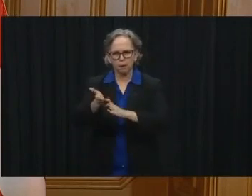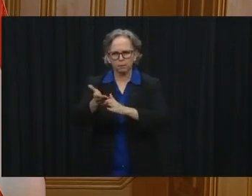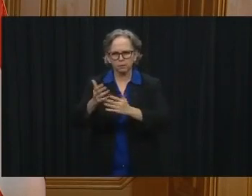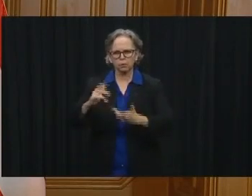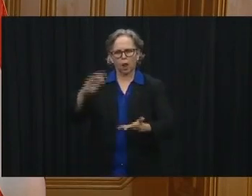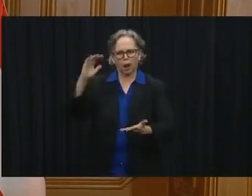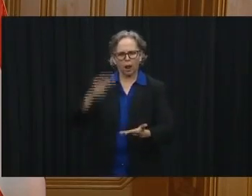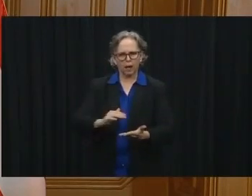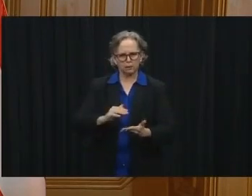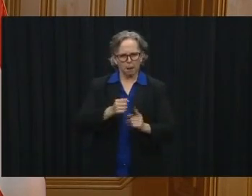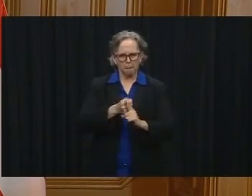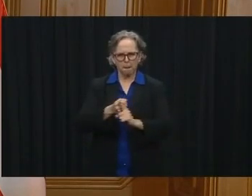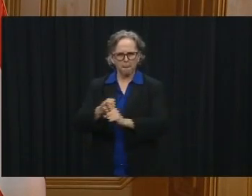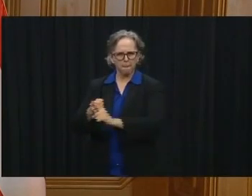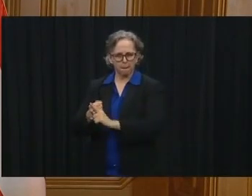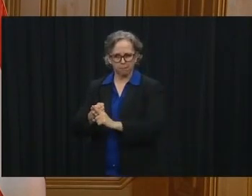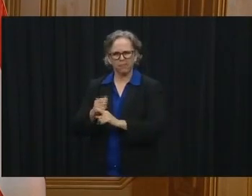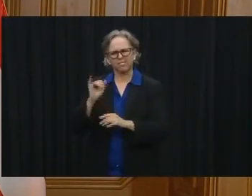important.